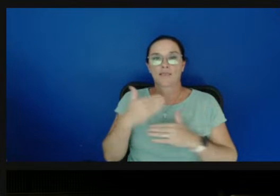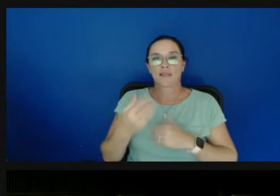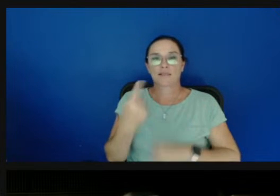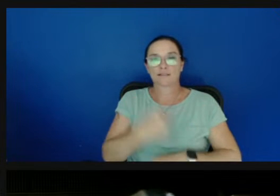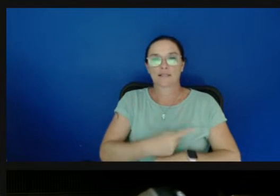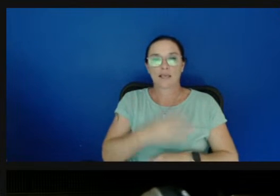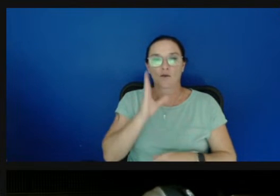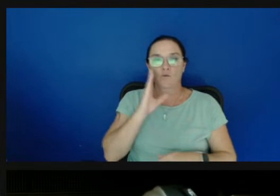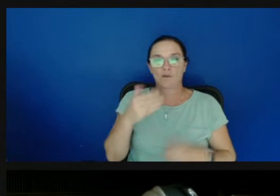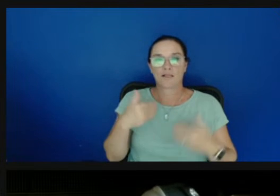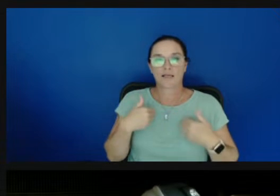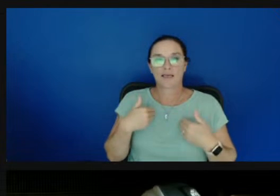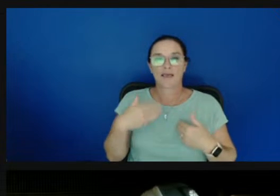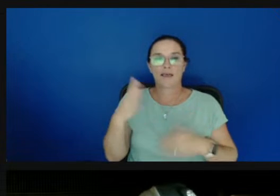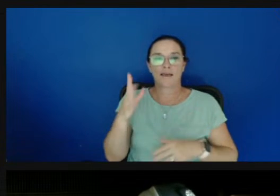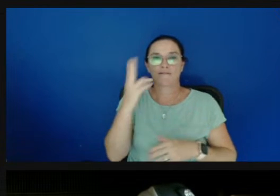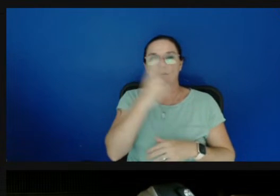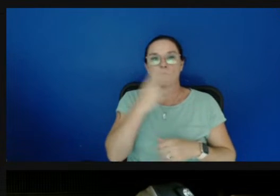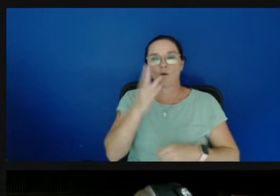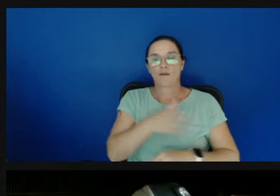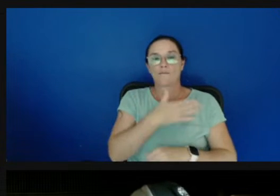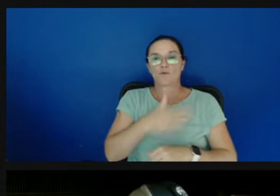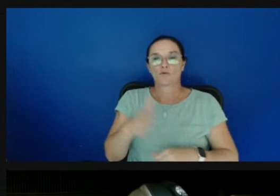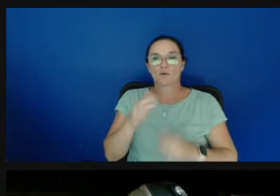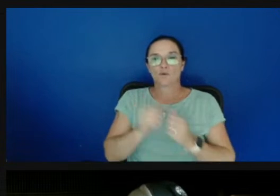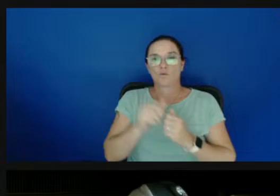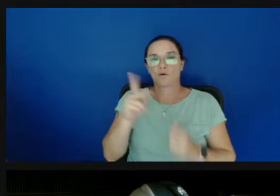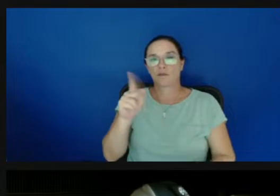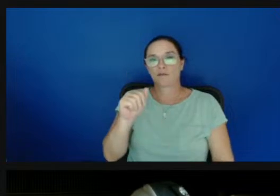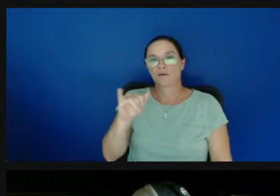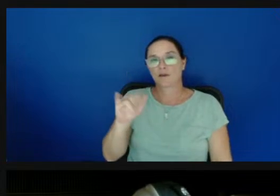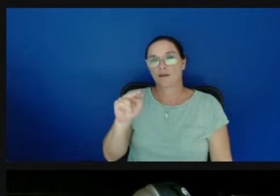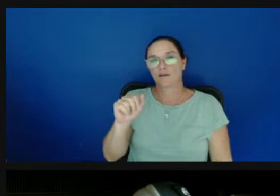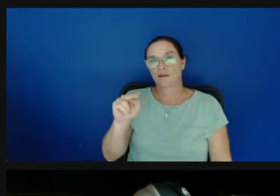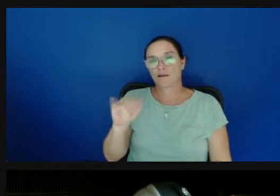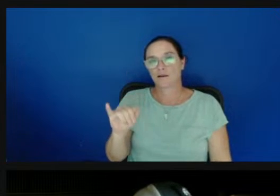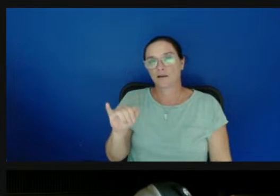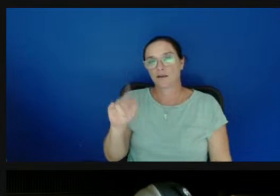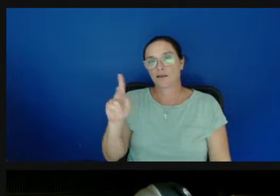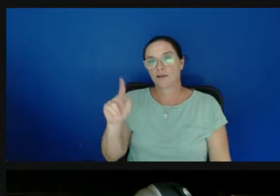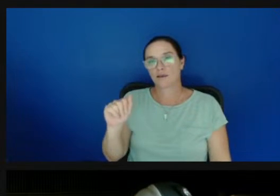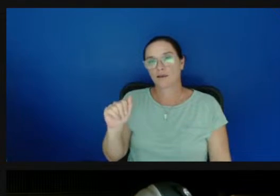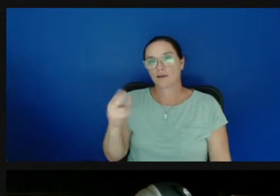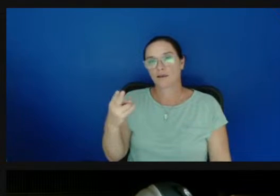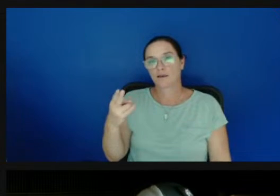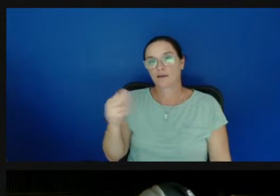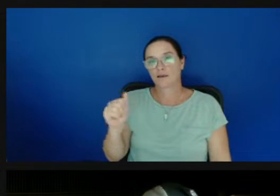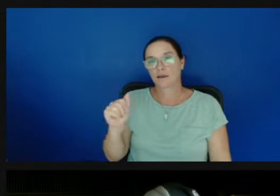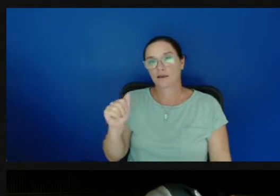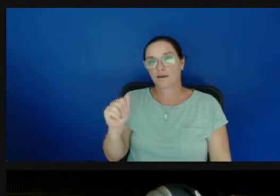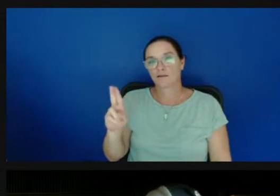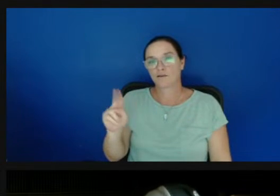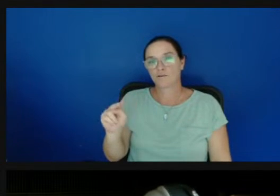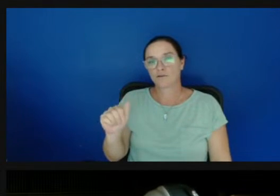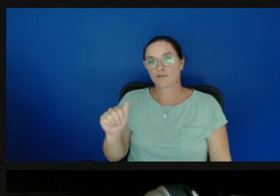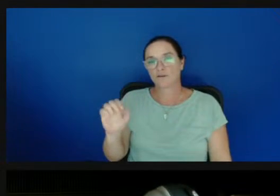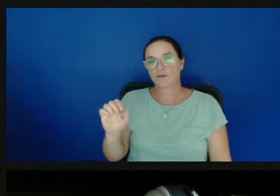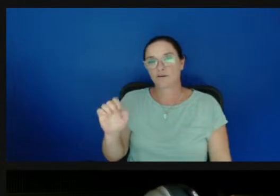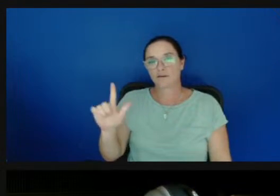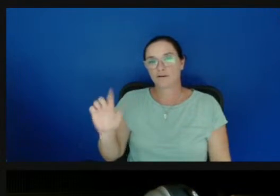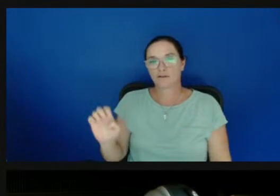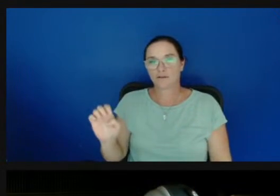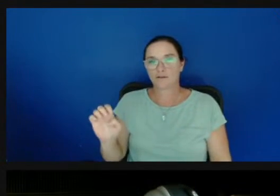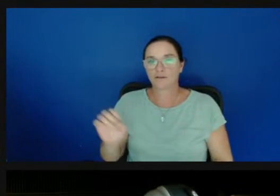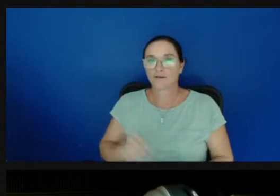be a Hawaiian music concert with Kainani Kahaunaele. So look for those as well coming up in May